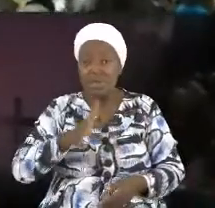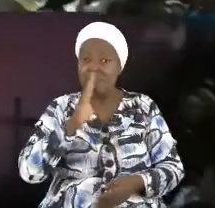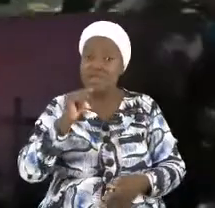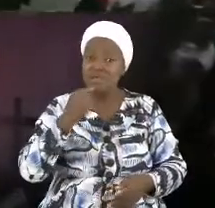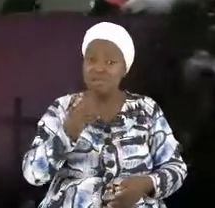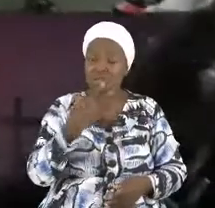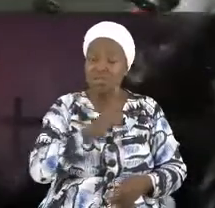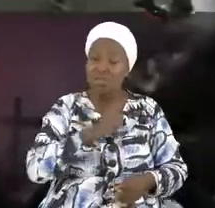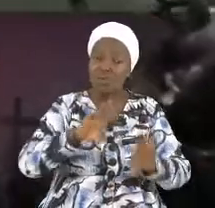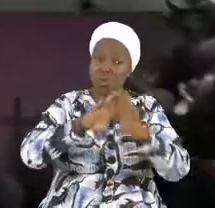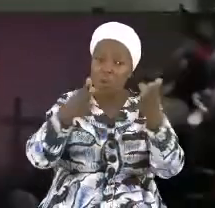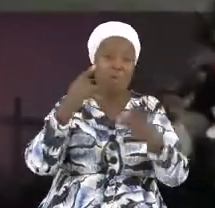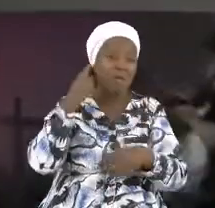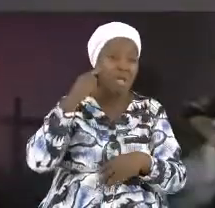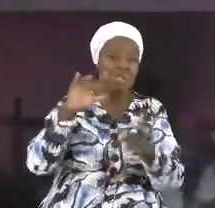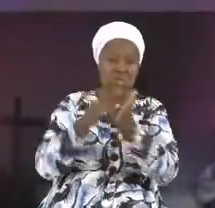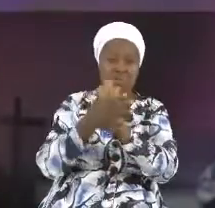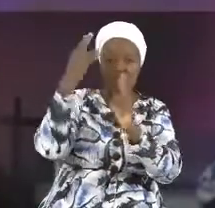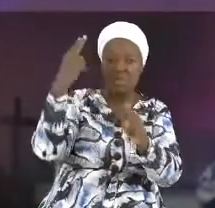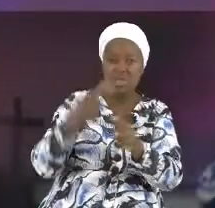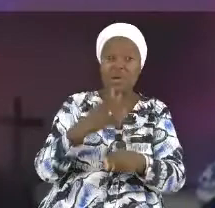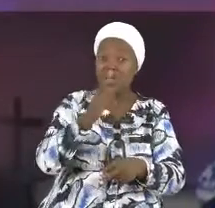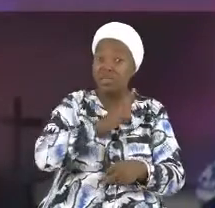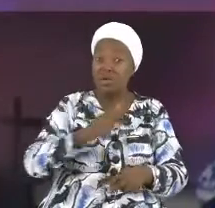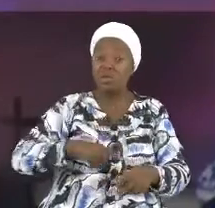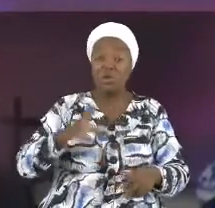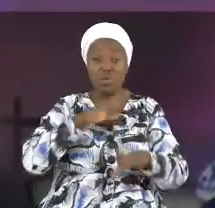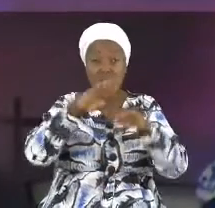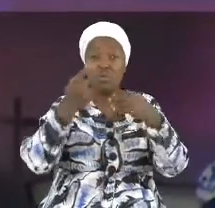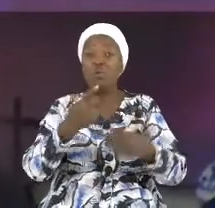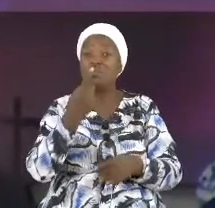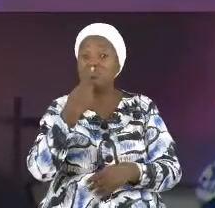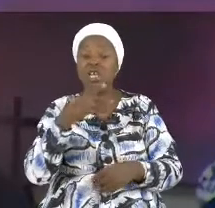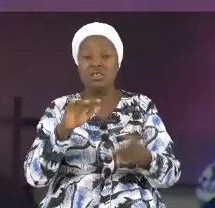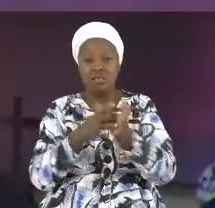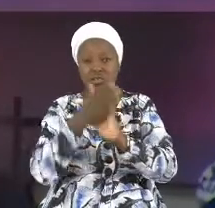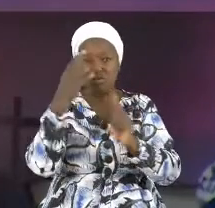By my right hand side, if you are finished, wave your hand.